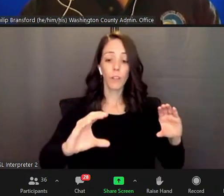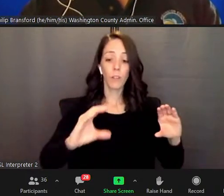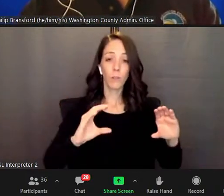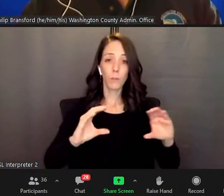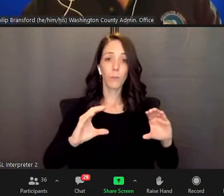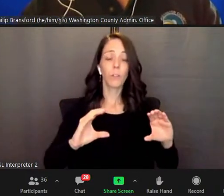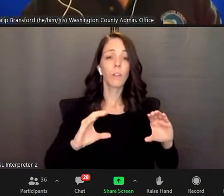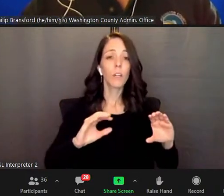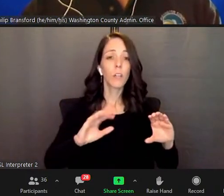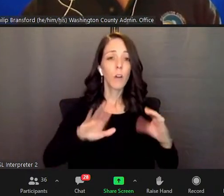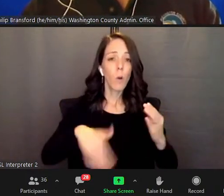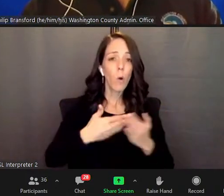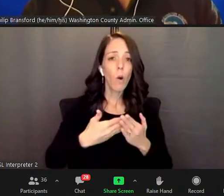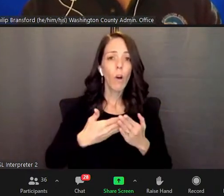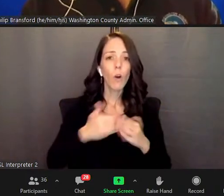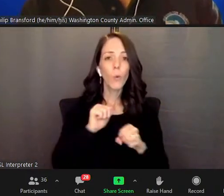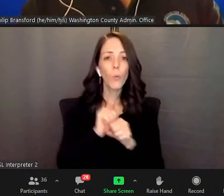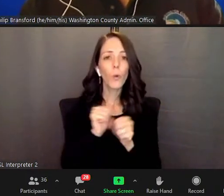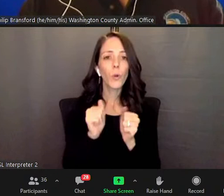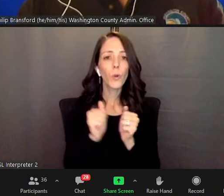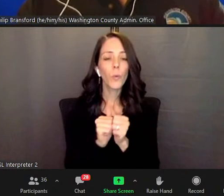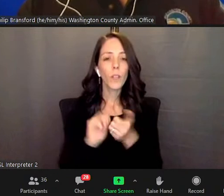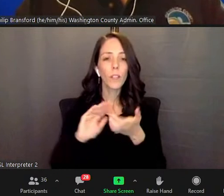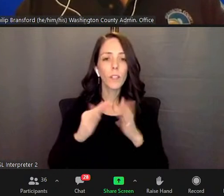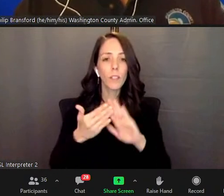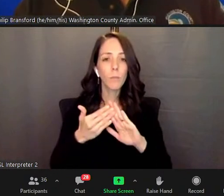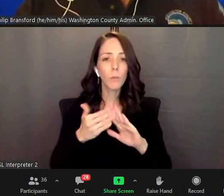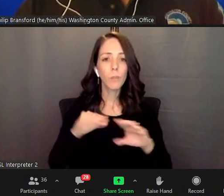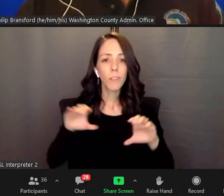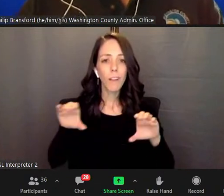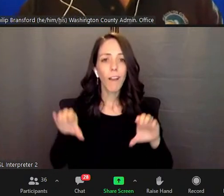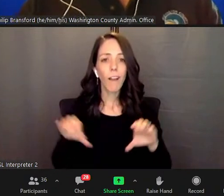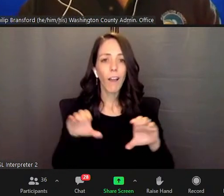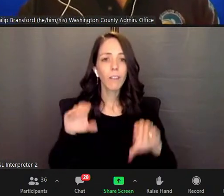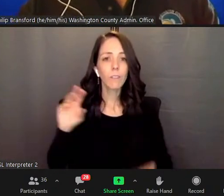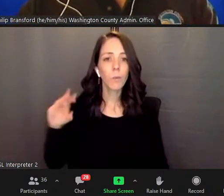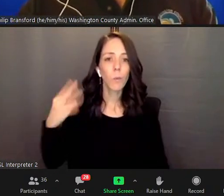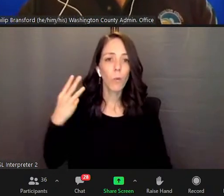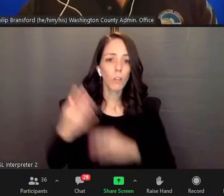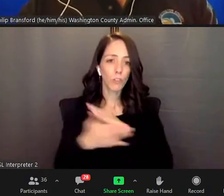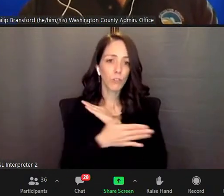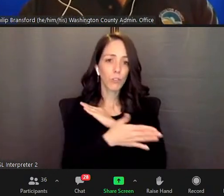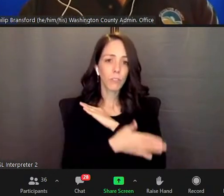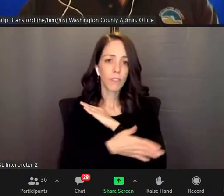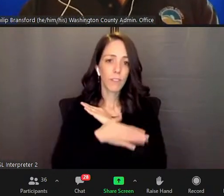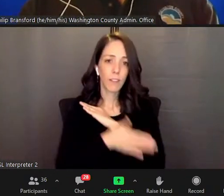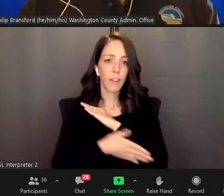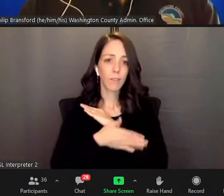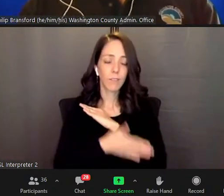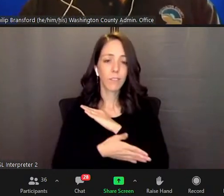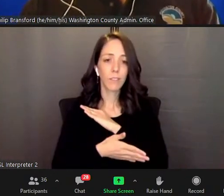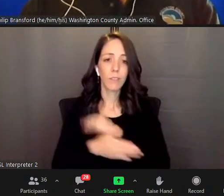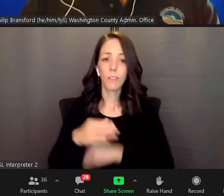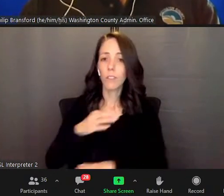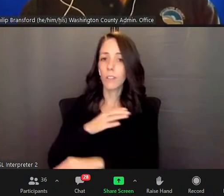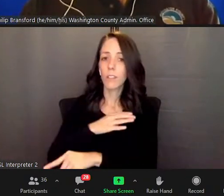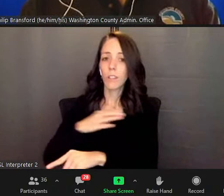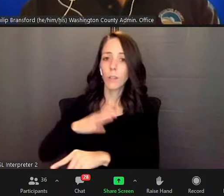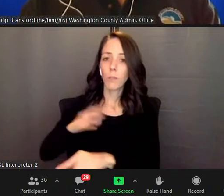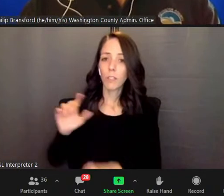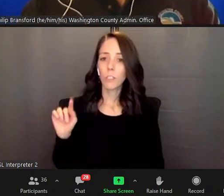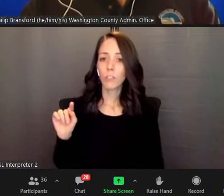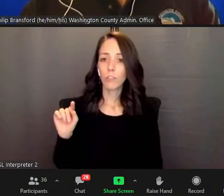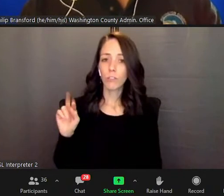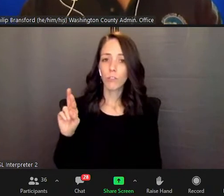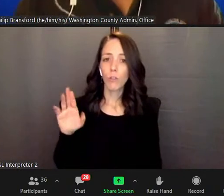ours, Community Action of Washington County, which Commissioner Tree serves on the board of directors for. So I'm